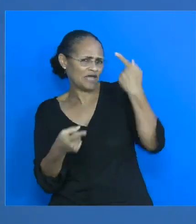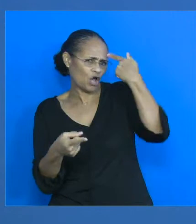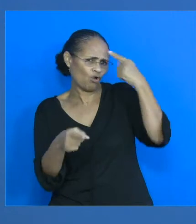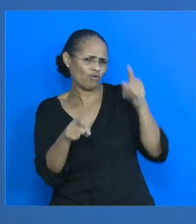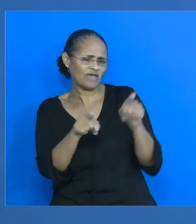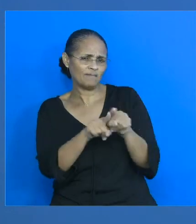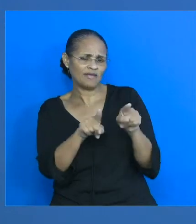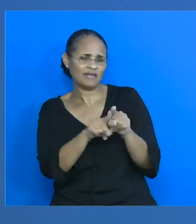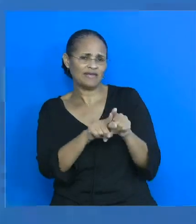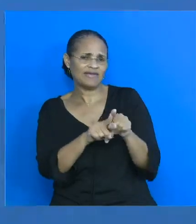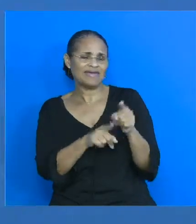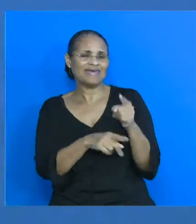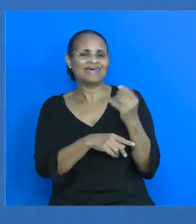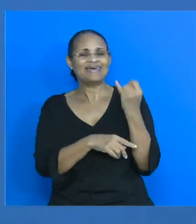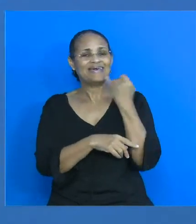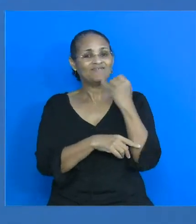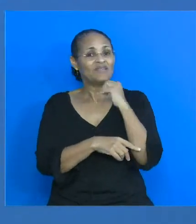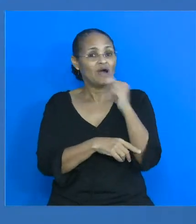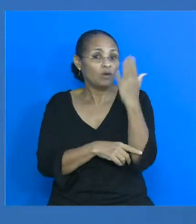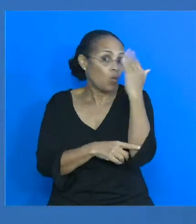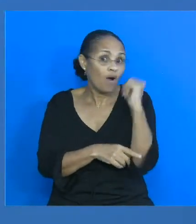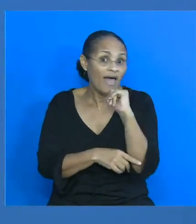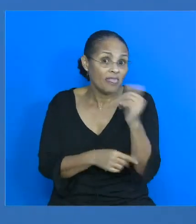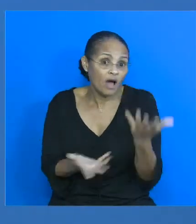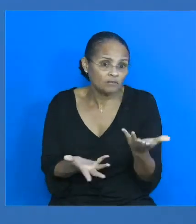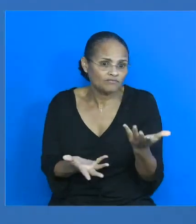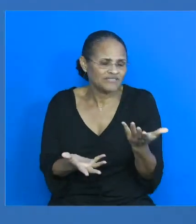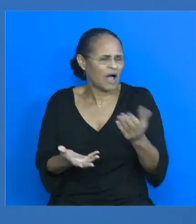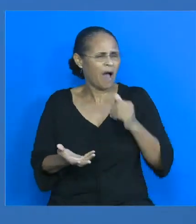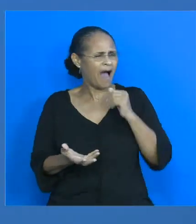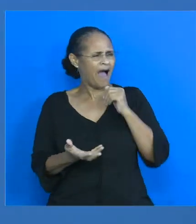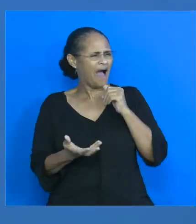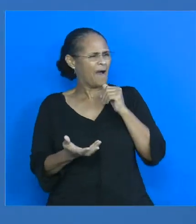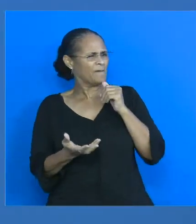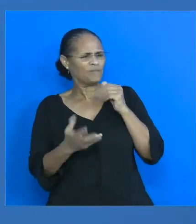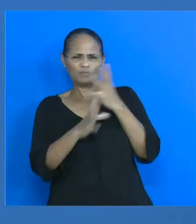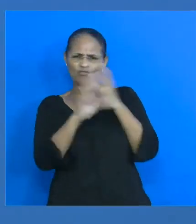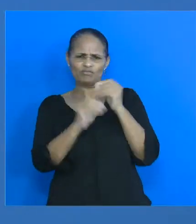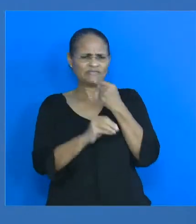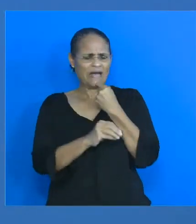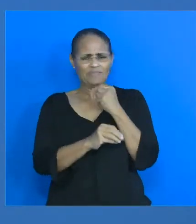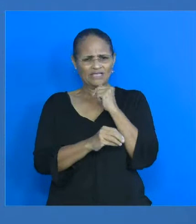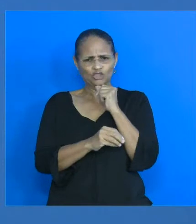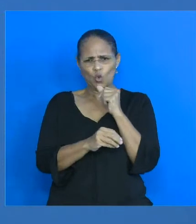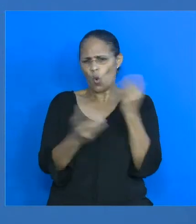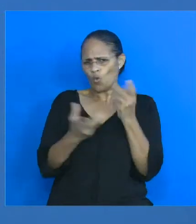not, why not? I'm not certain of the question you're asking. Can you try that one more time?